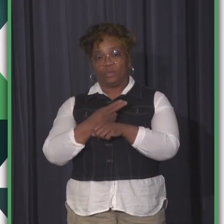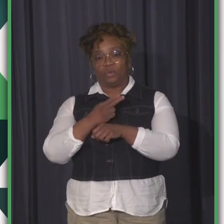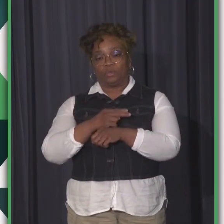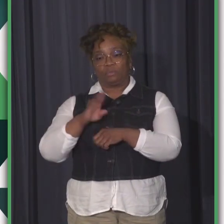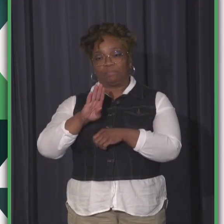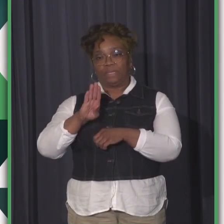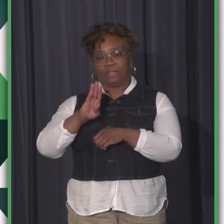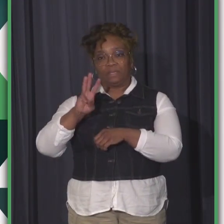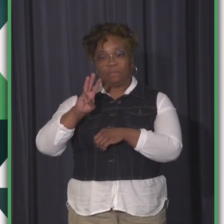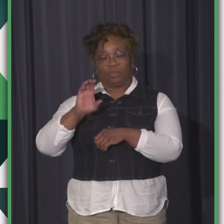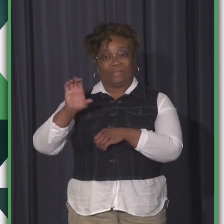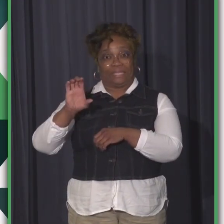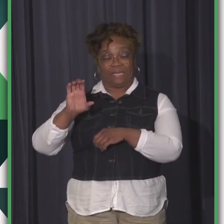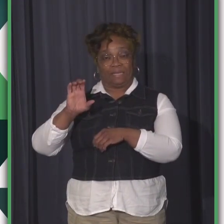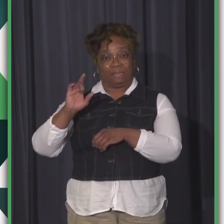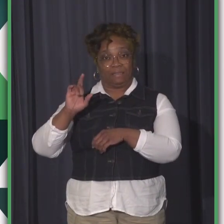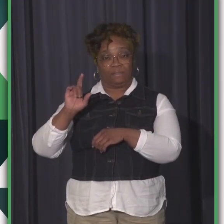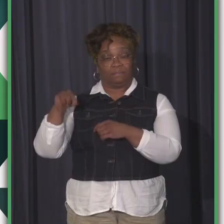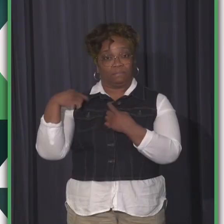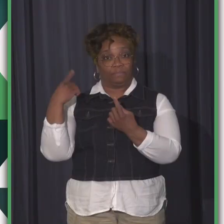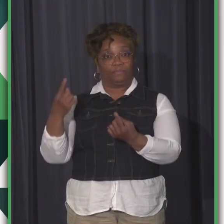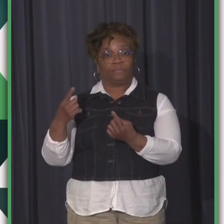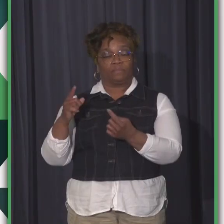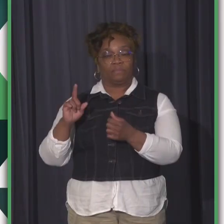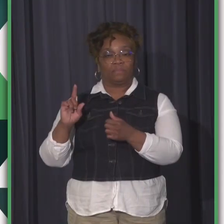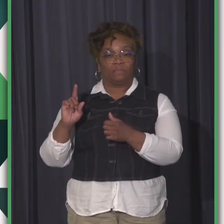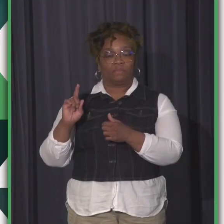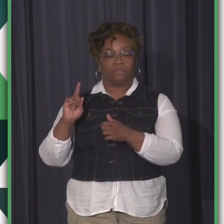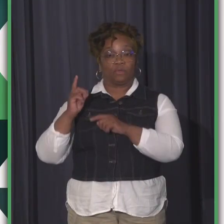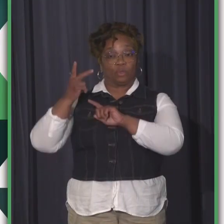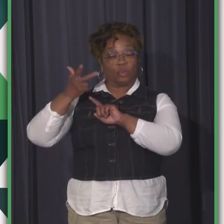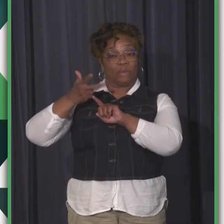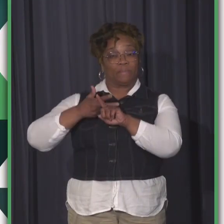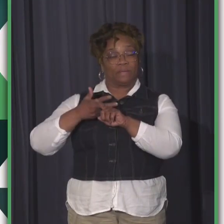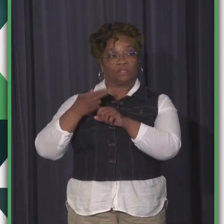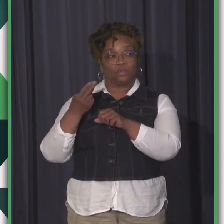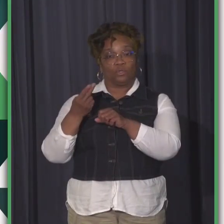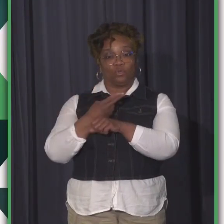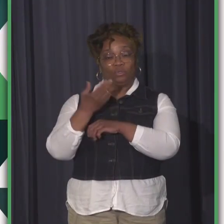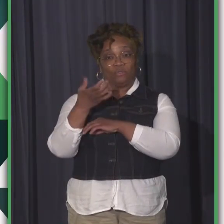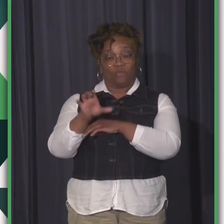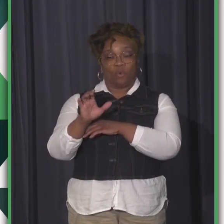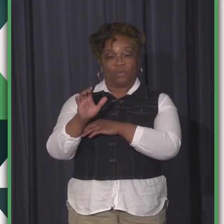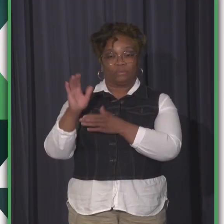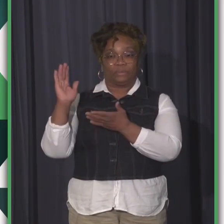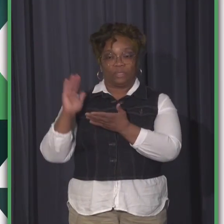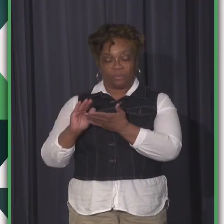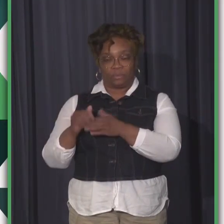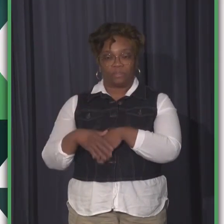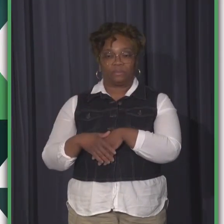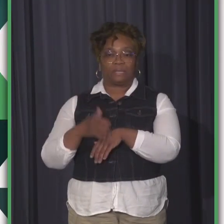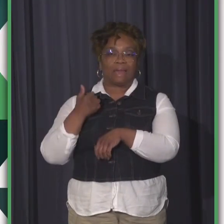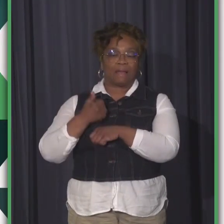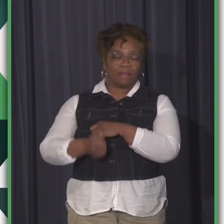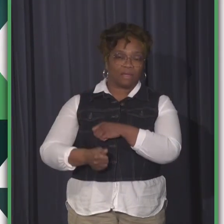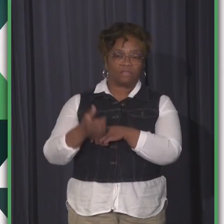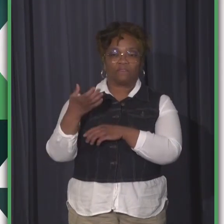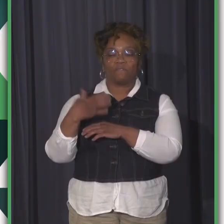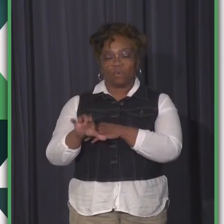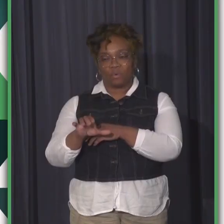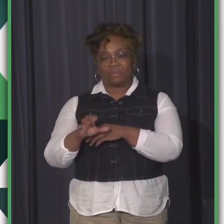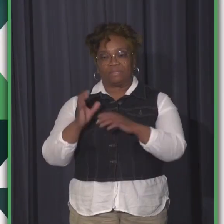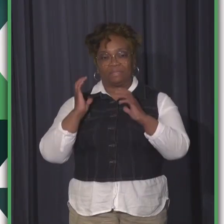camera, it's been found that actually for the first quarter, use of force is down. allegations of force and citizen